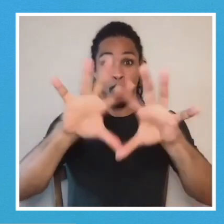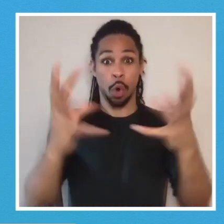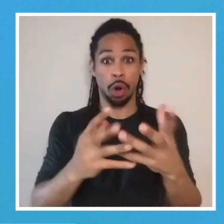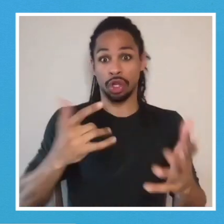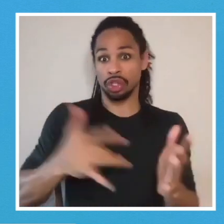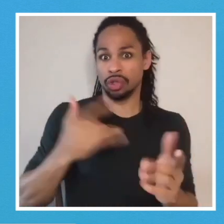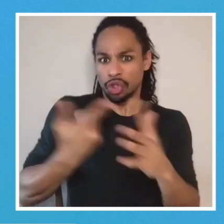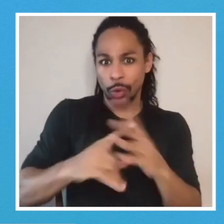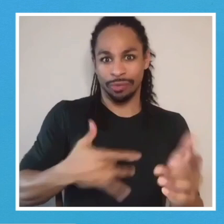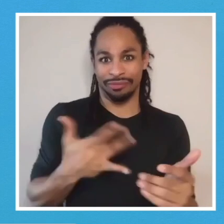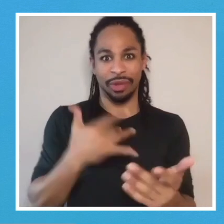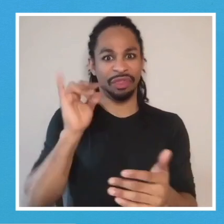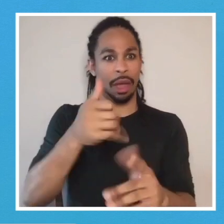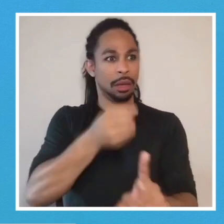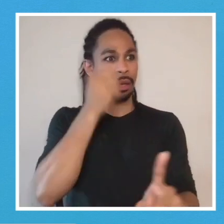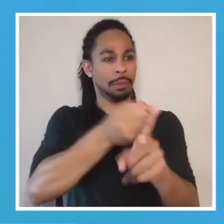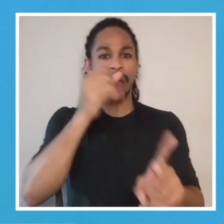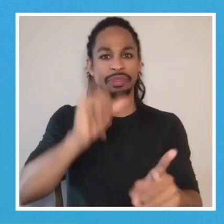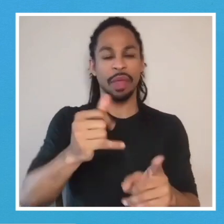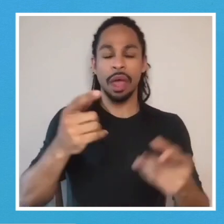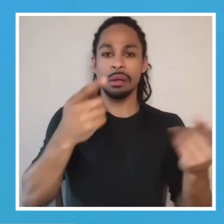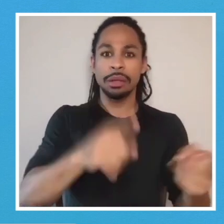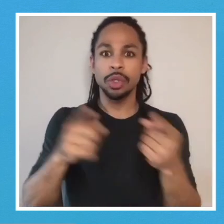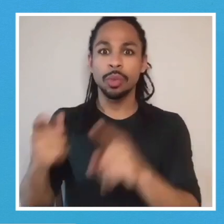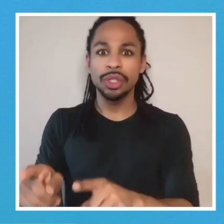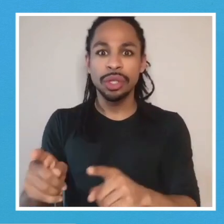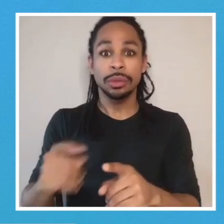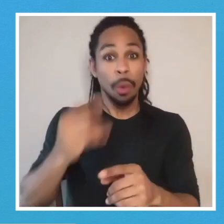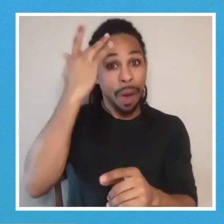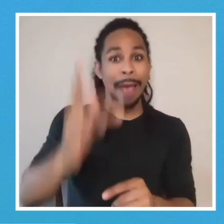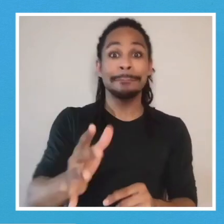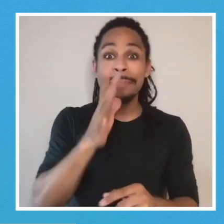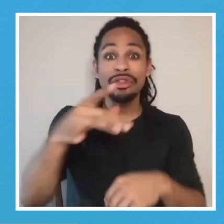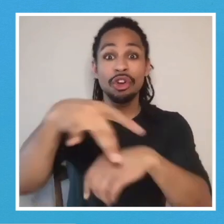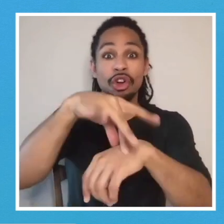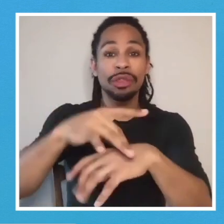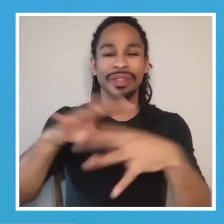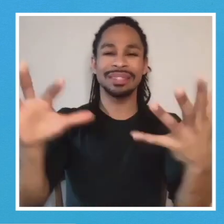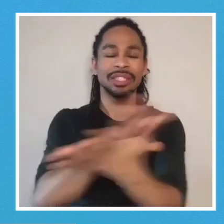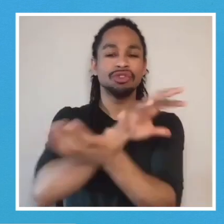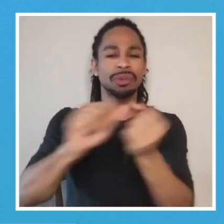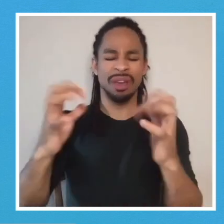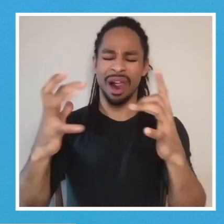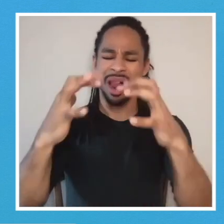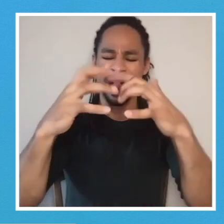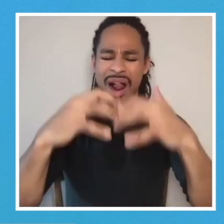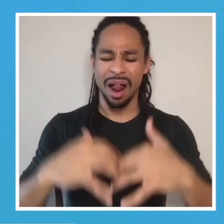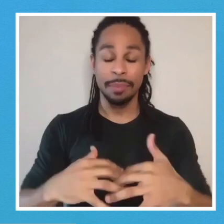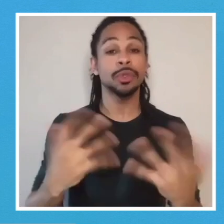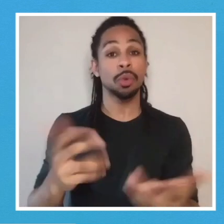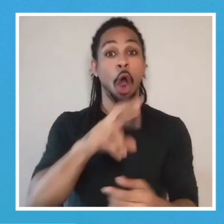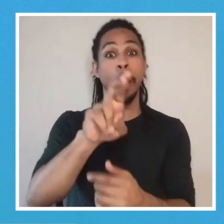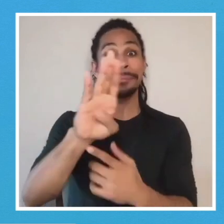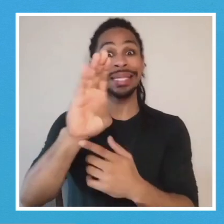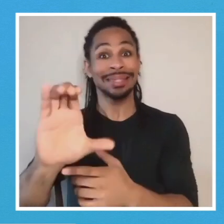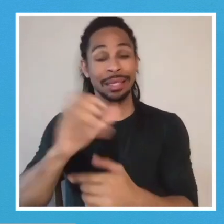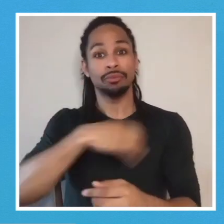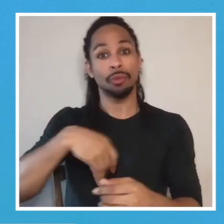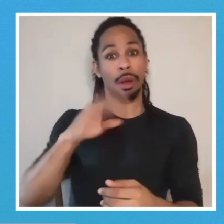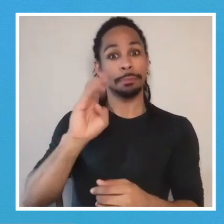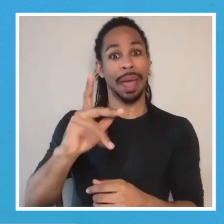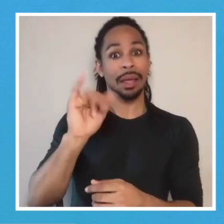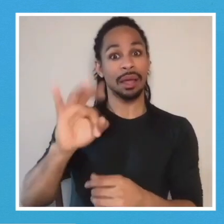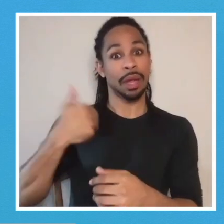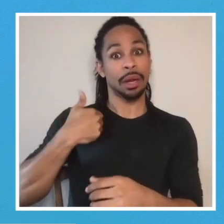that consequences through climate change because of Mother Earth's destruction. So RBC, let's be clear, is financing the destruction of